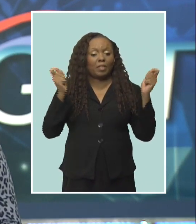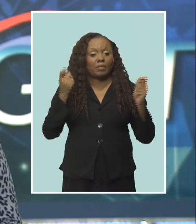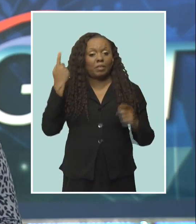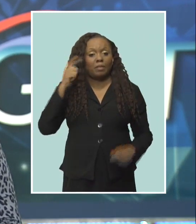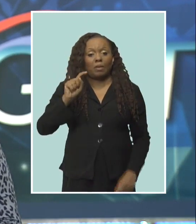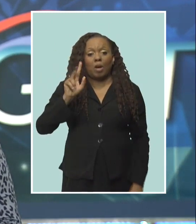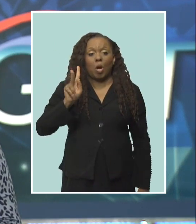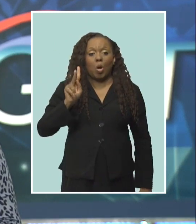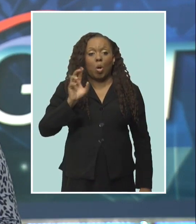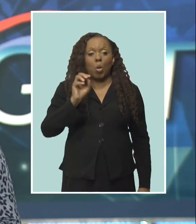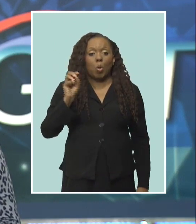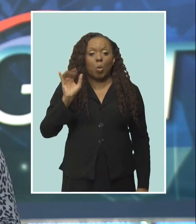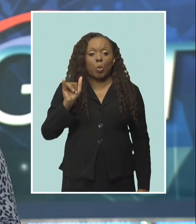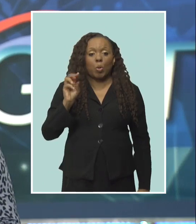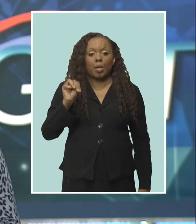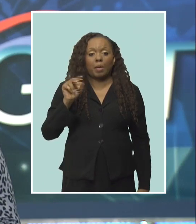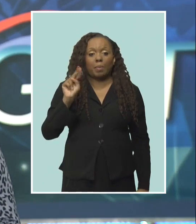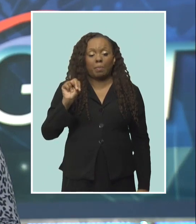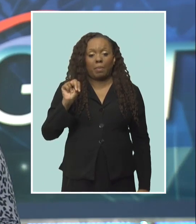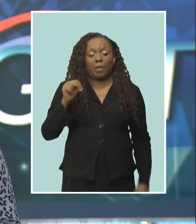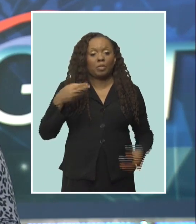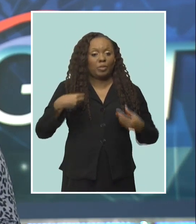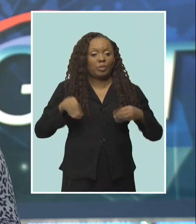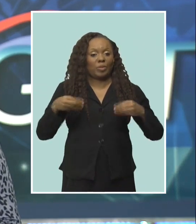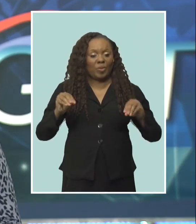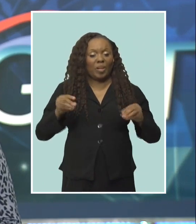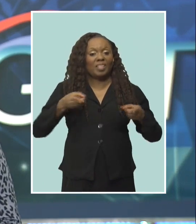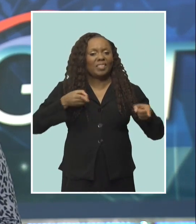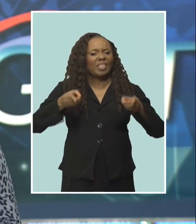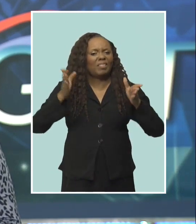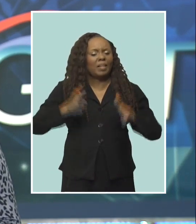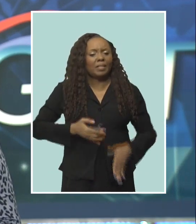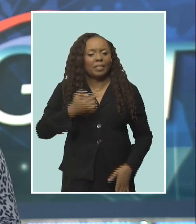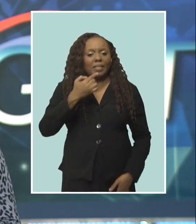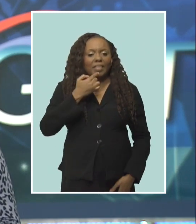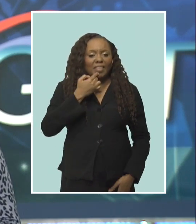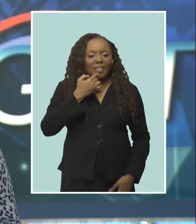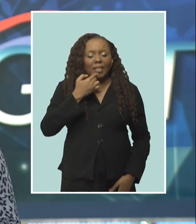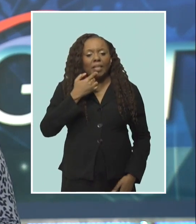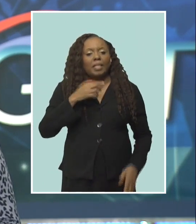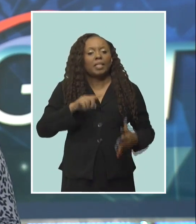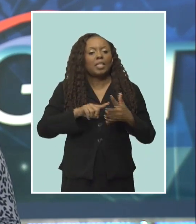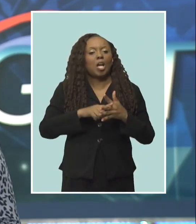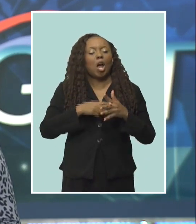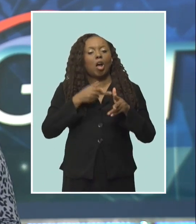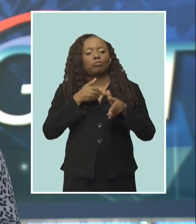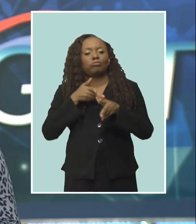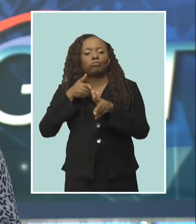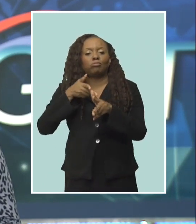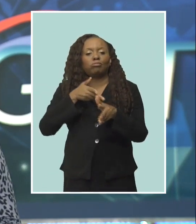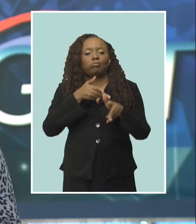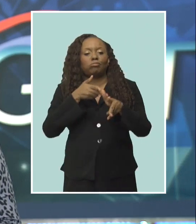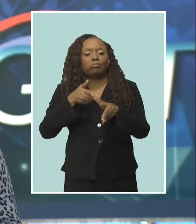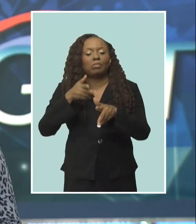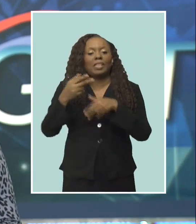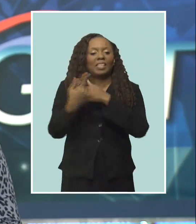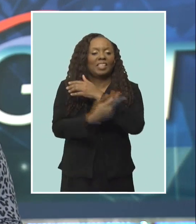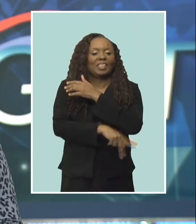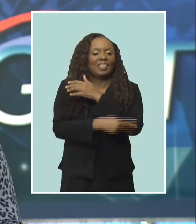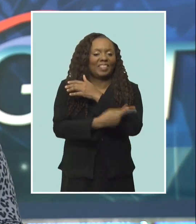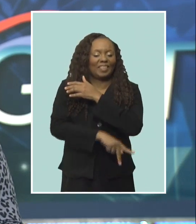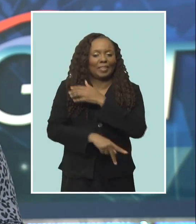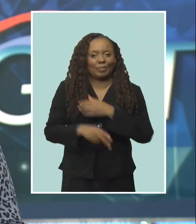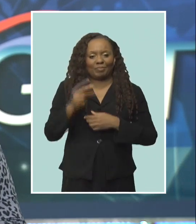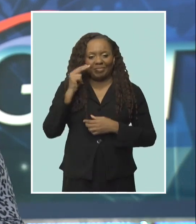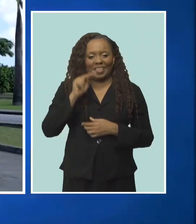Barbados. Director Jury Kooyman tells the business report the 7-stop journey started at 6 Road, St. Philip. Trevor Thorpe was